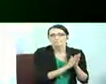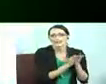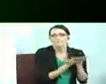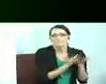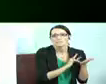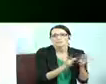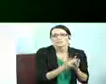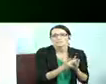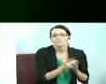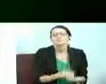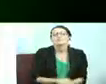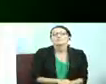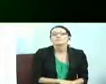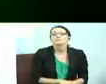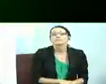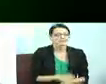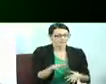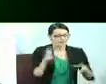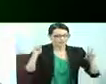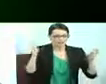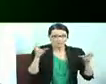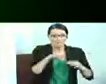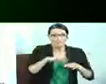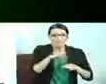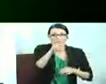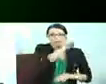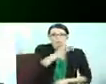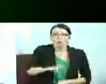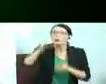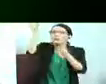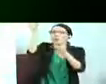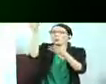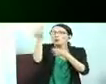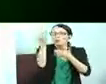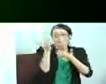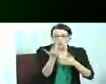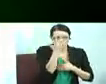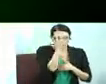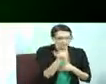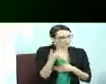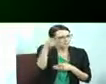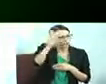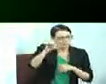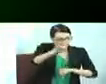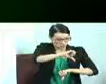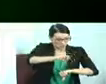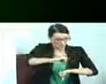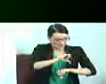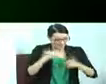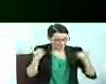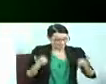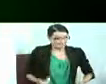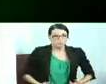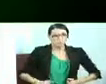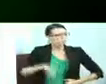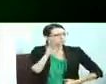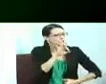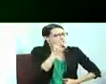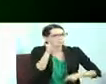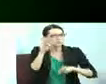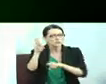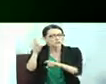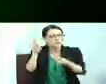The Spirit of the Lord is upon me, because God has anointed me to preach the gospel to the